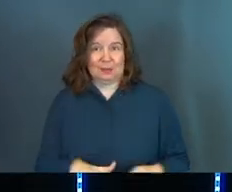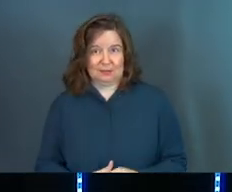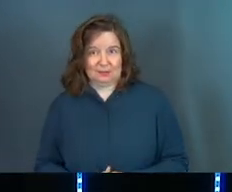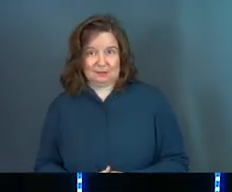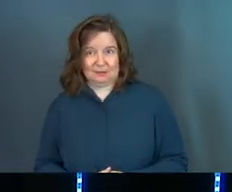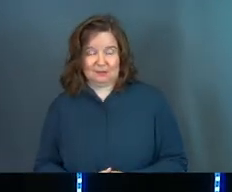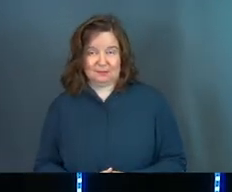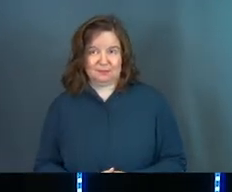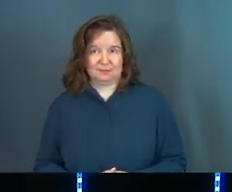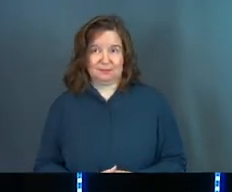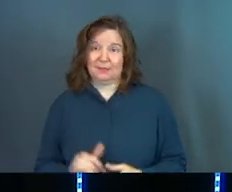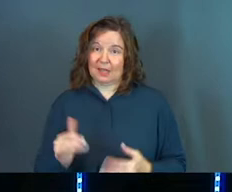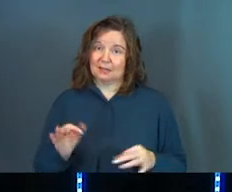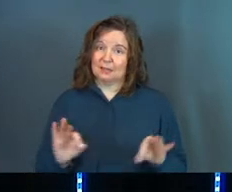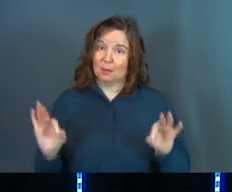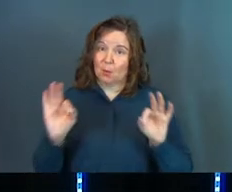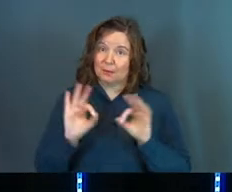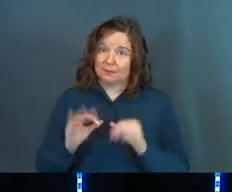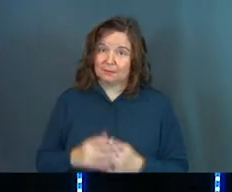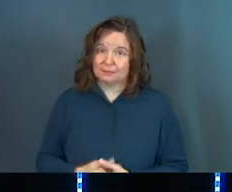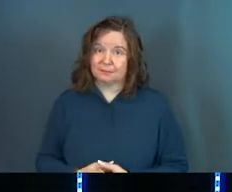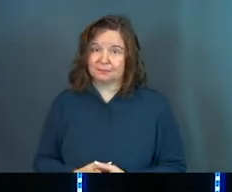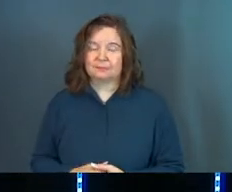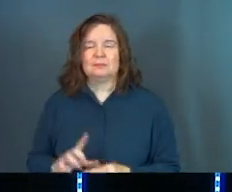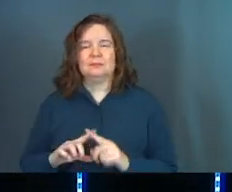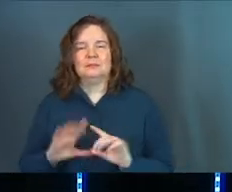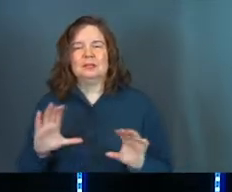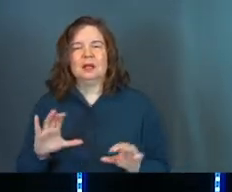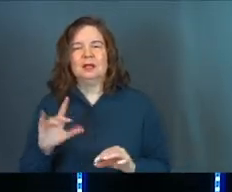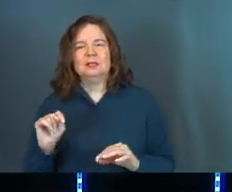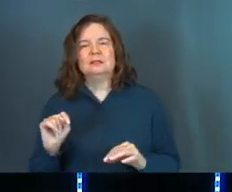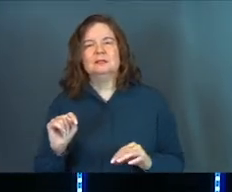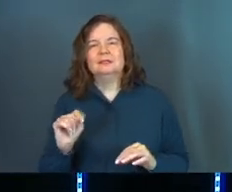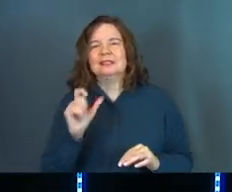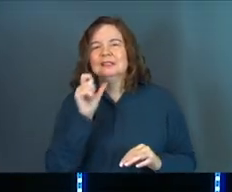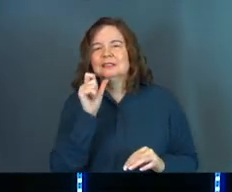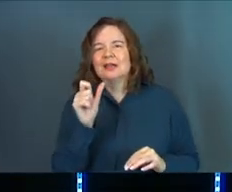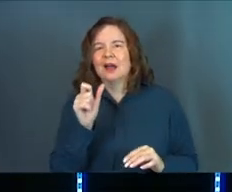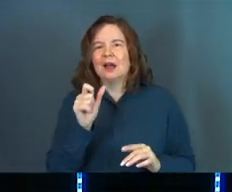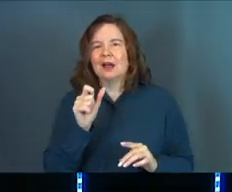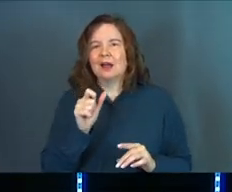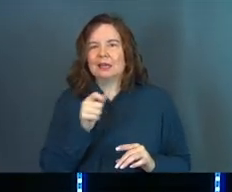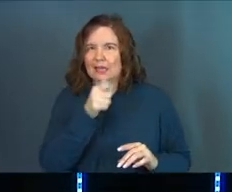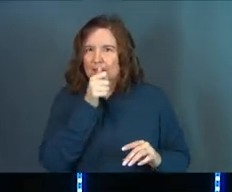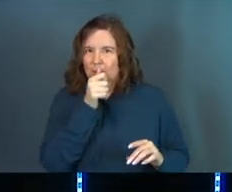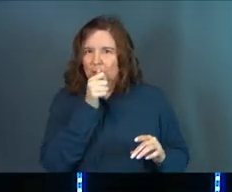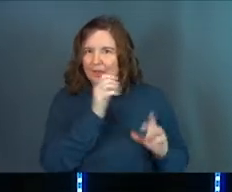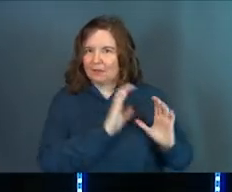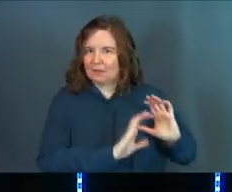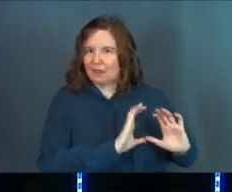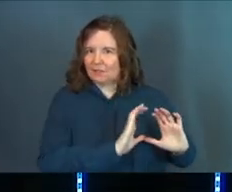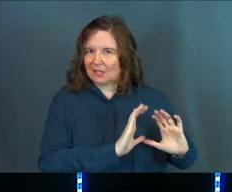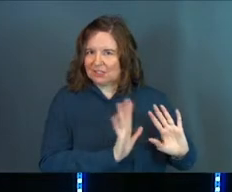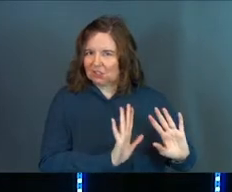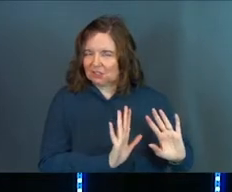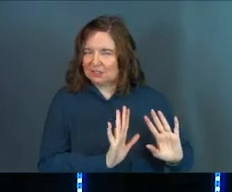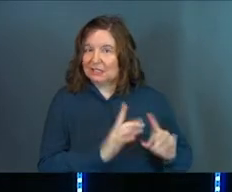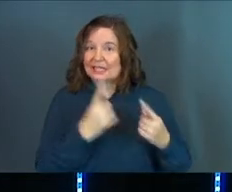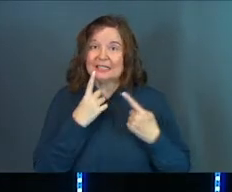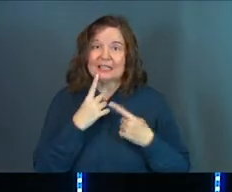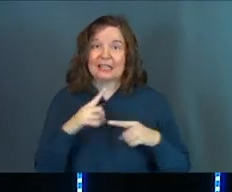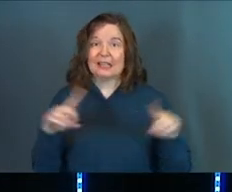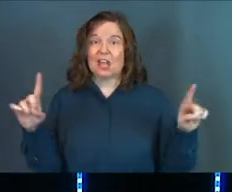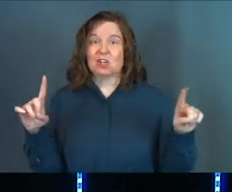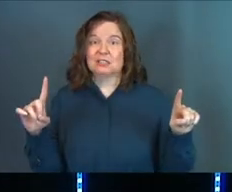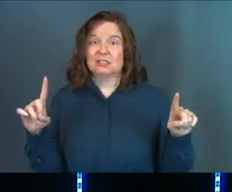house. That's important. But he does it not off to the side in a private conversation. He